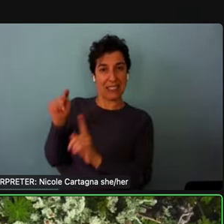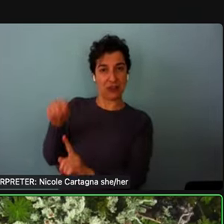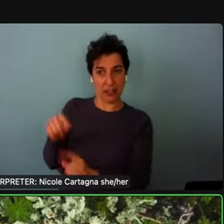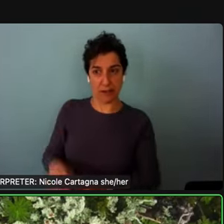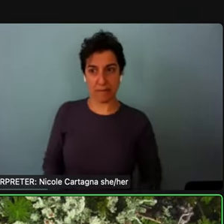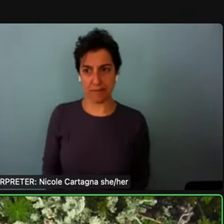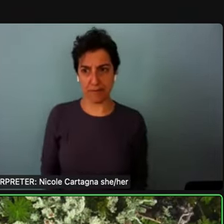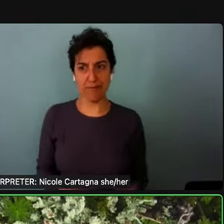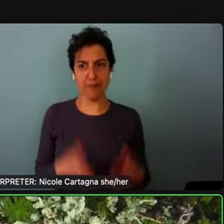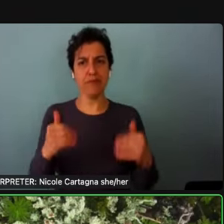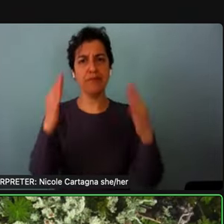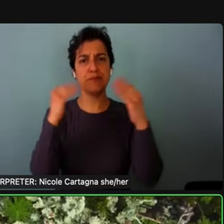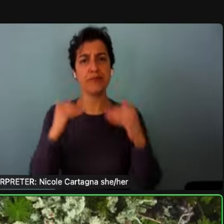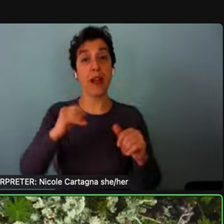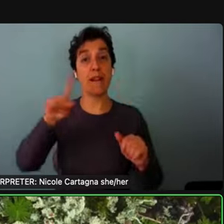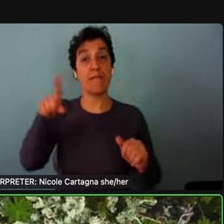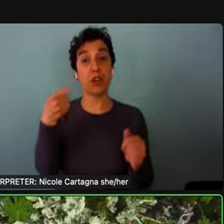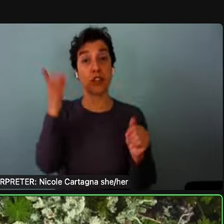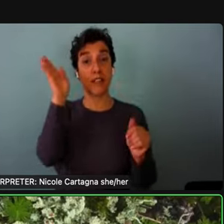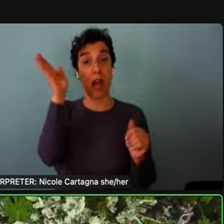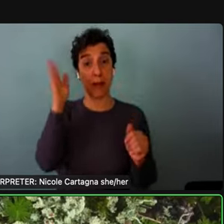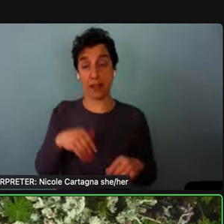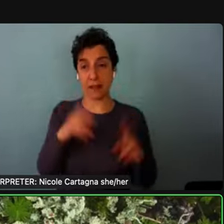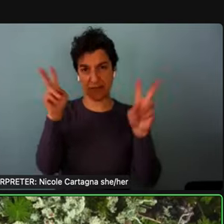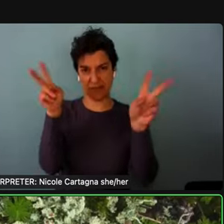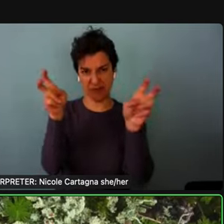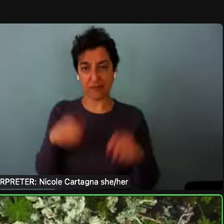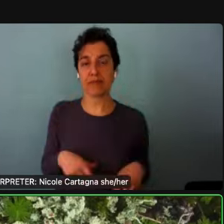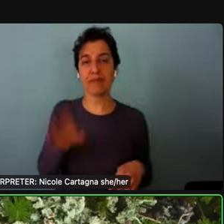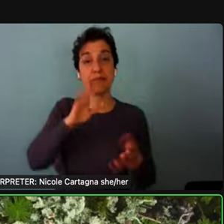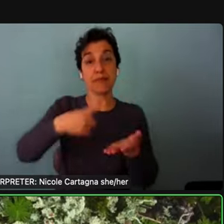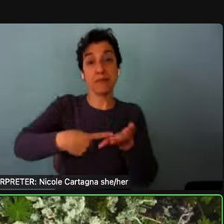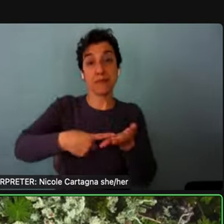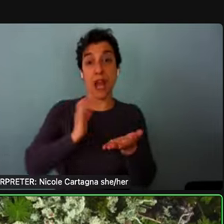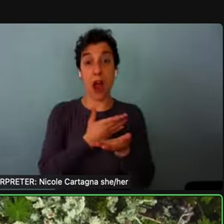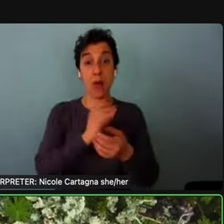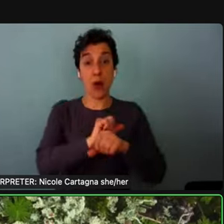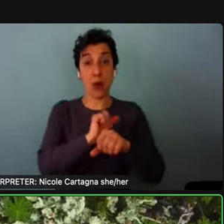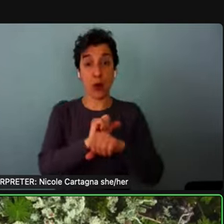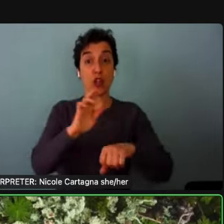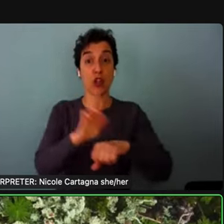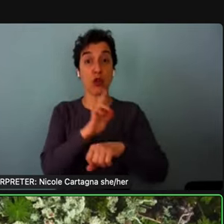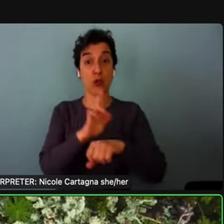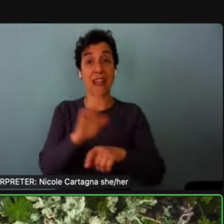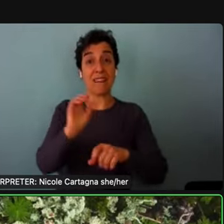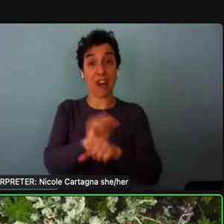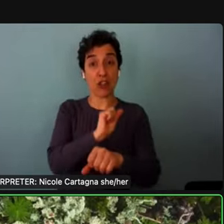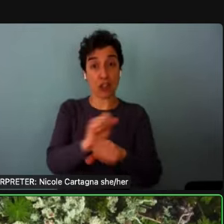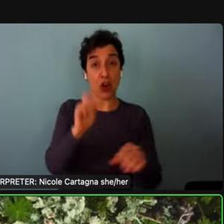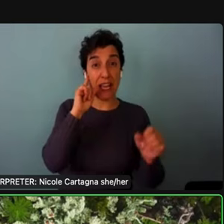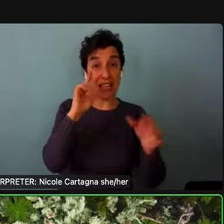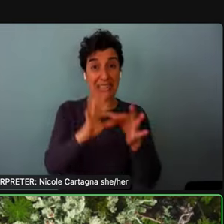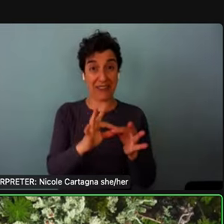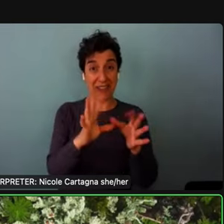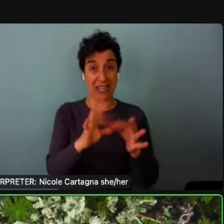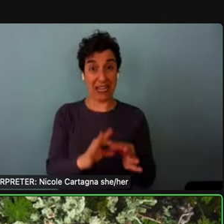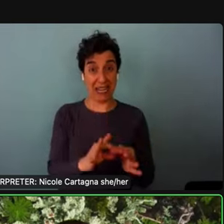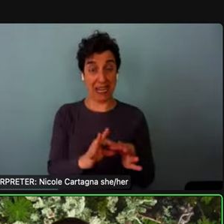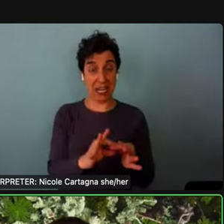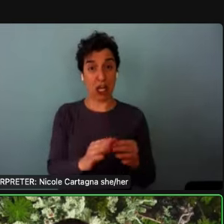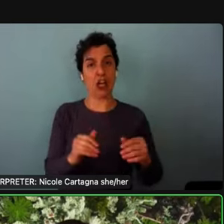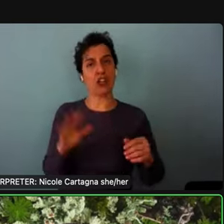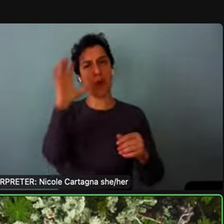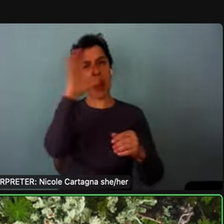Let us move on to the first topic. So I will discuss our work on using functional connectivity to estimate the topography of